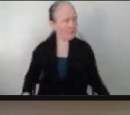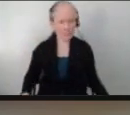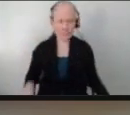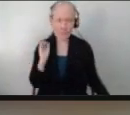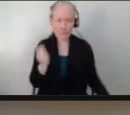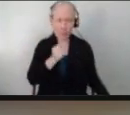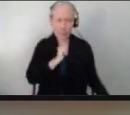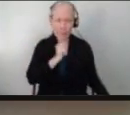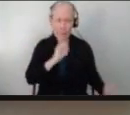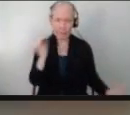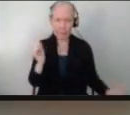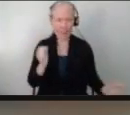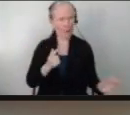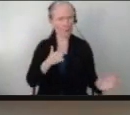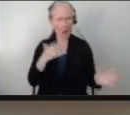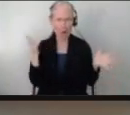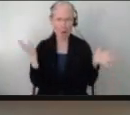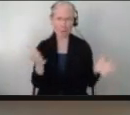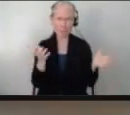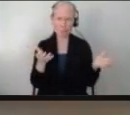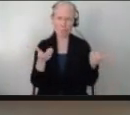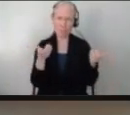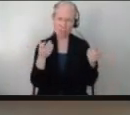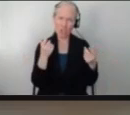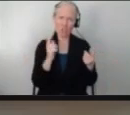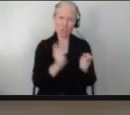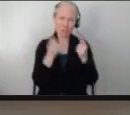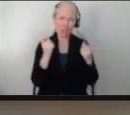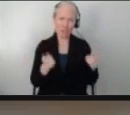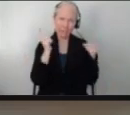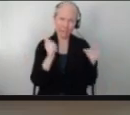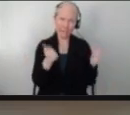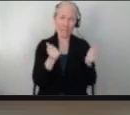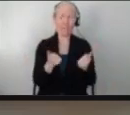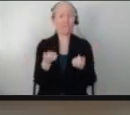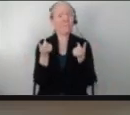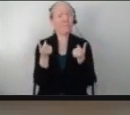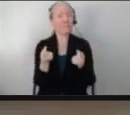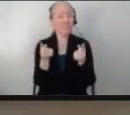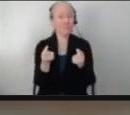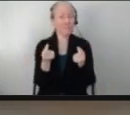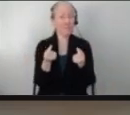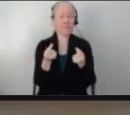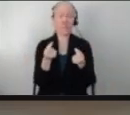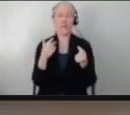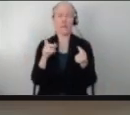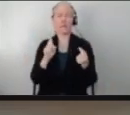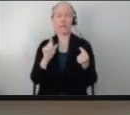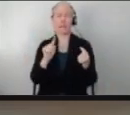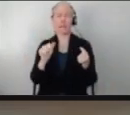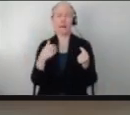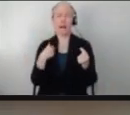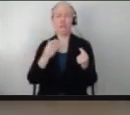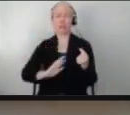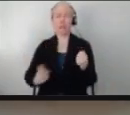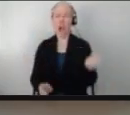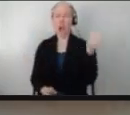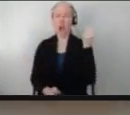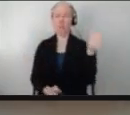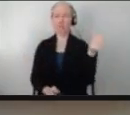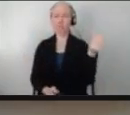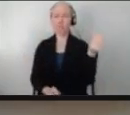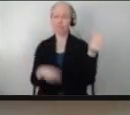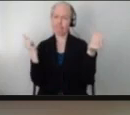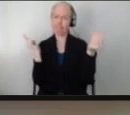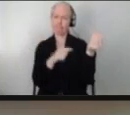my advice is bring data. Bring data and be prepared to stand behind it, because data is really